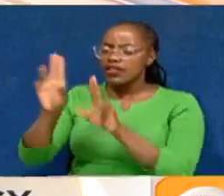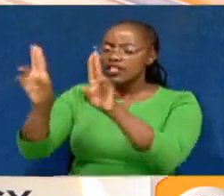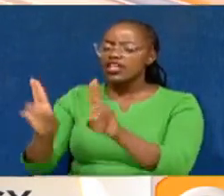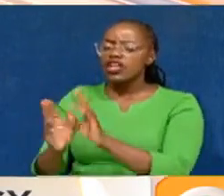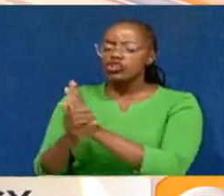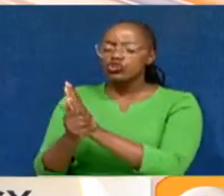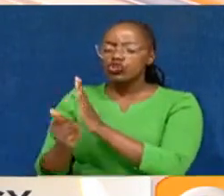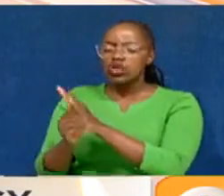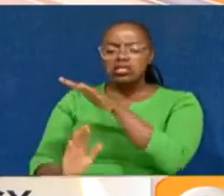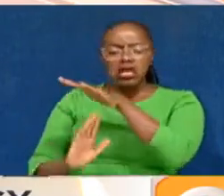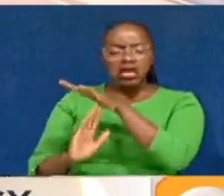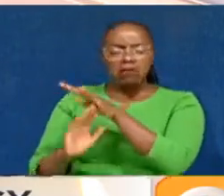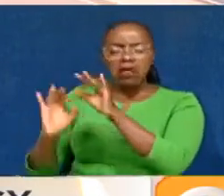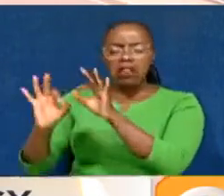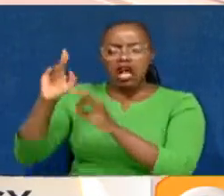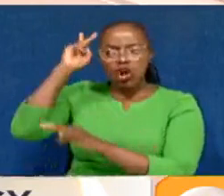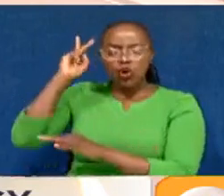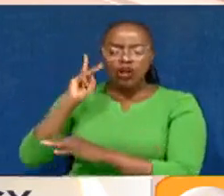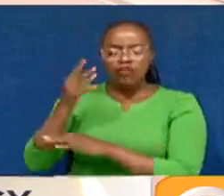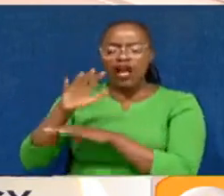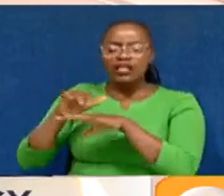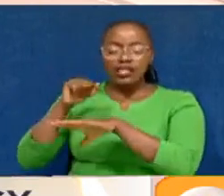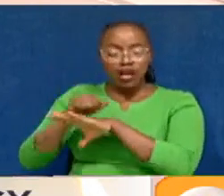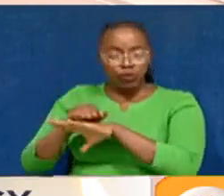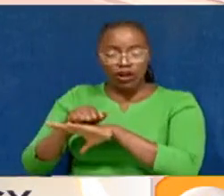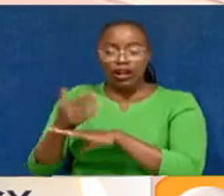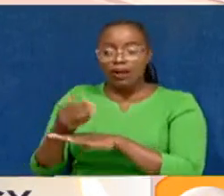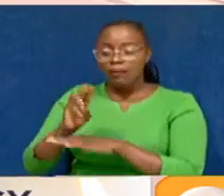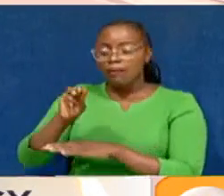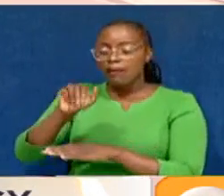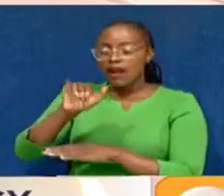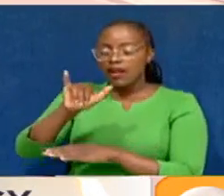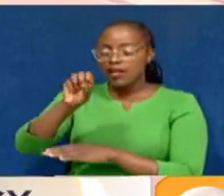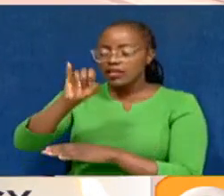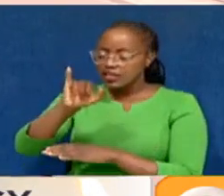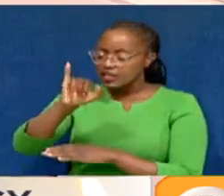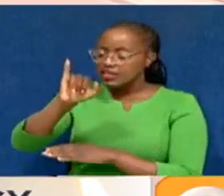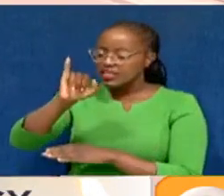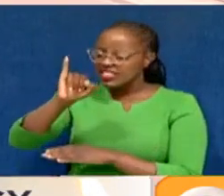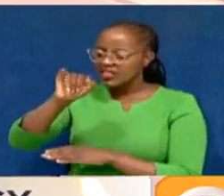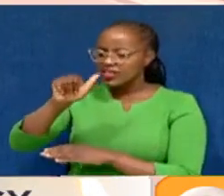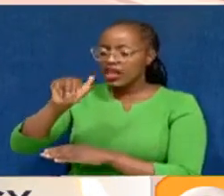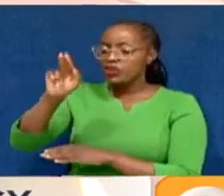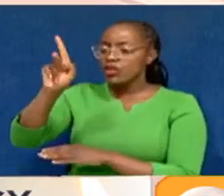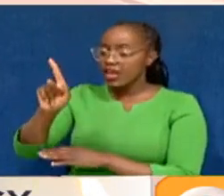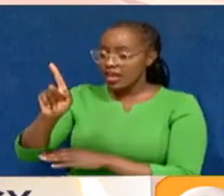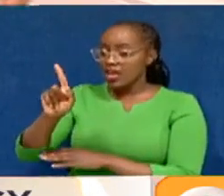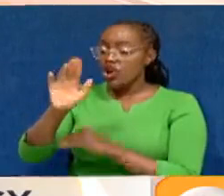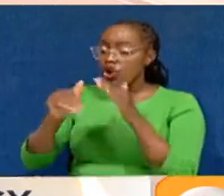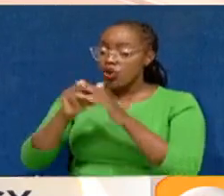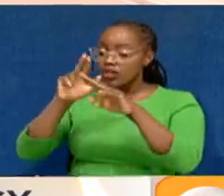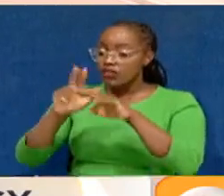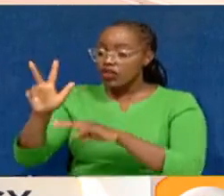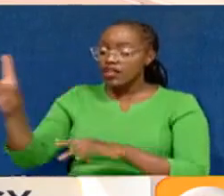experts, the very top from countries like Korea, Singapore, Malaysia, China, Japan, the UK, sitting quarterly